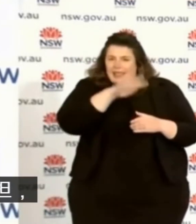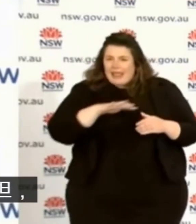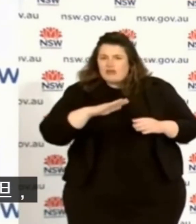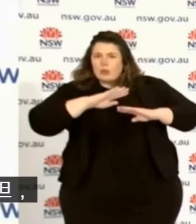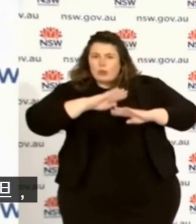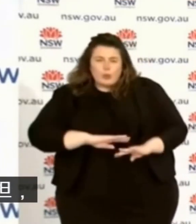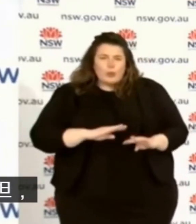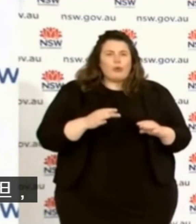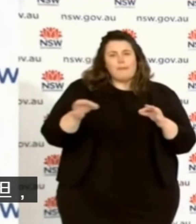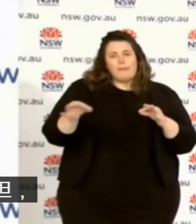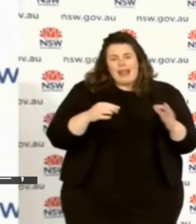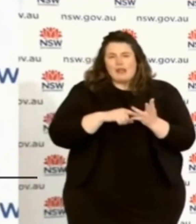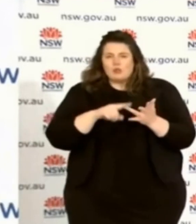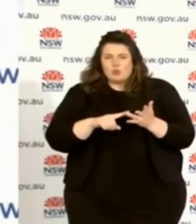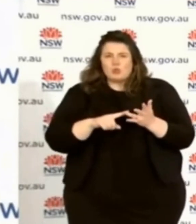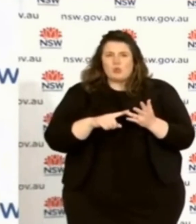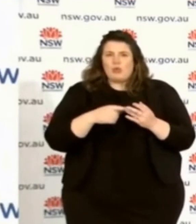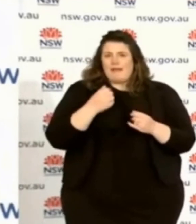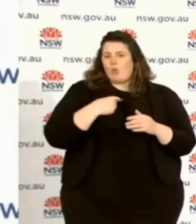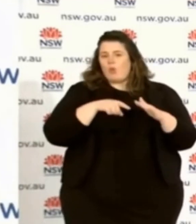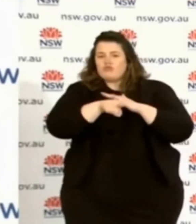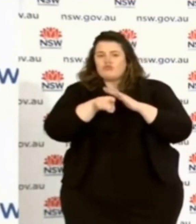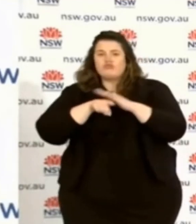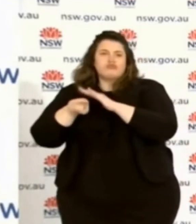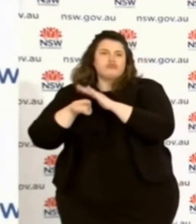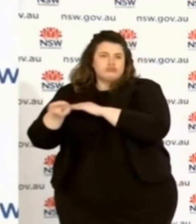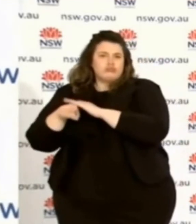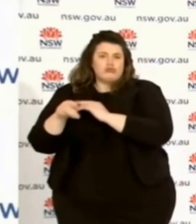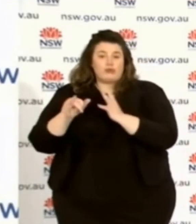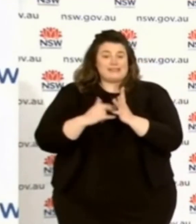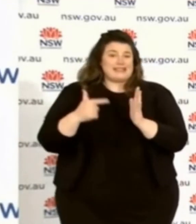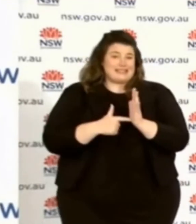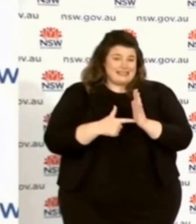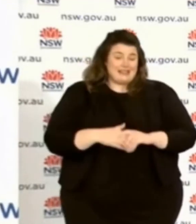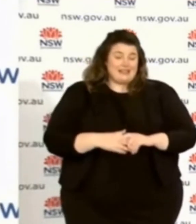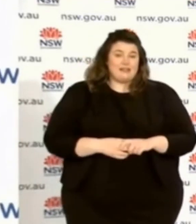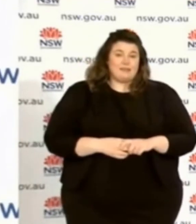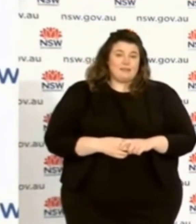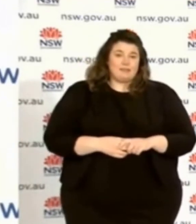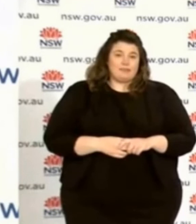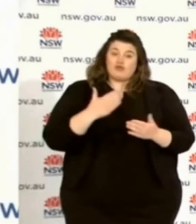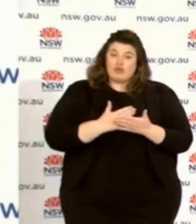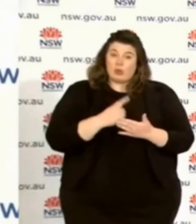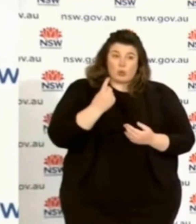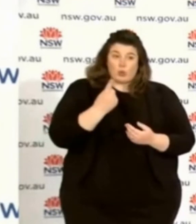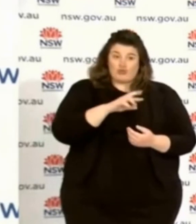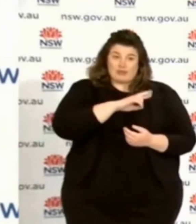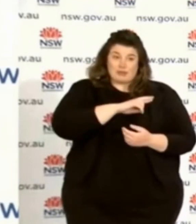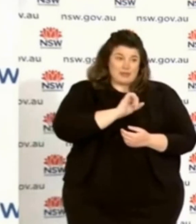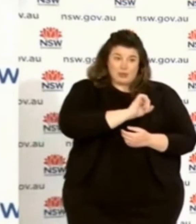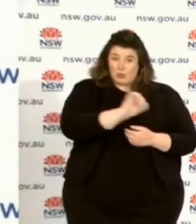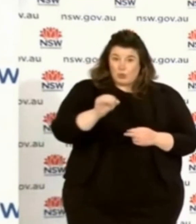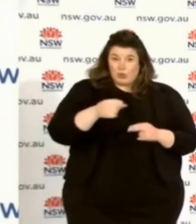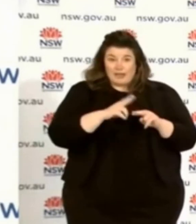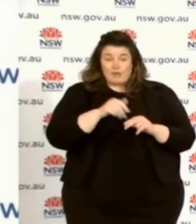and being able to lift them from Saturday onwards. But this is, again, as Dr. Chan has touched on, in the hands of people. If we do the wrong